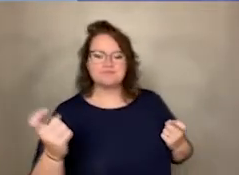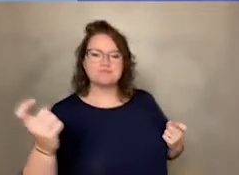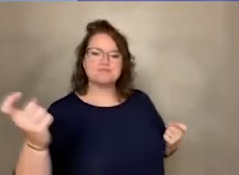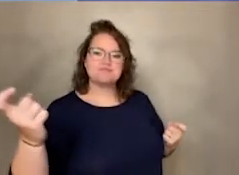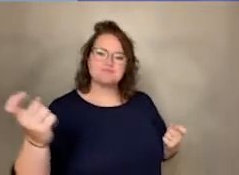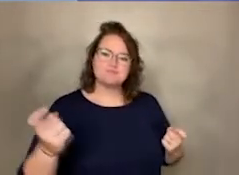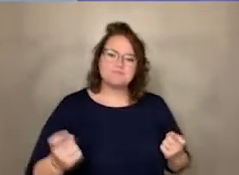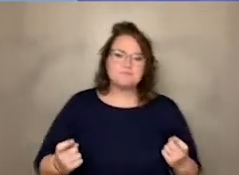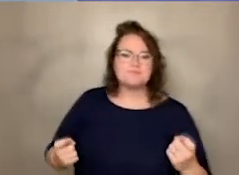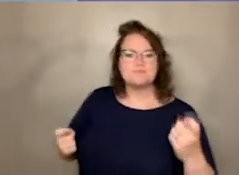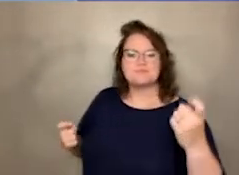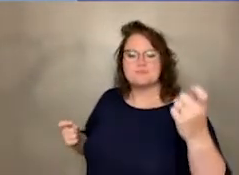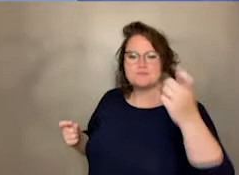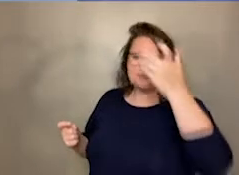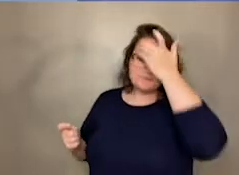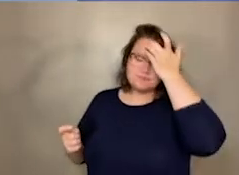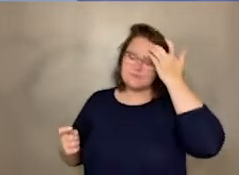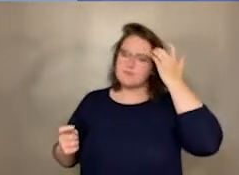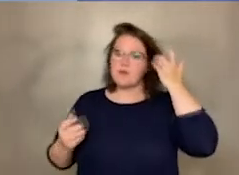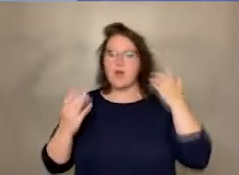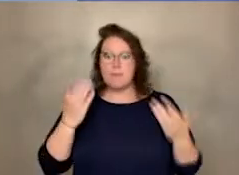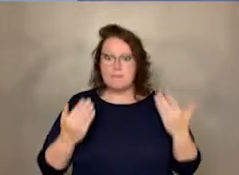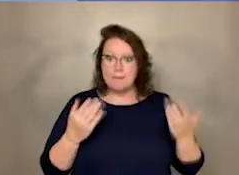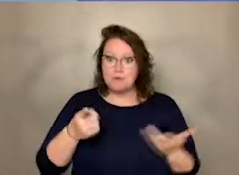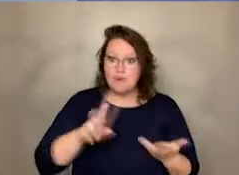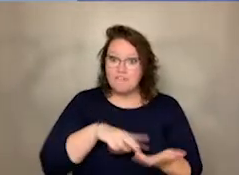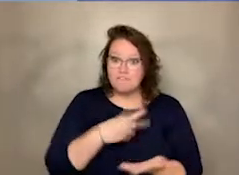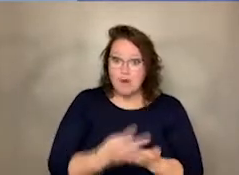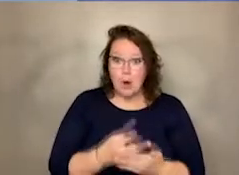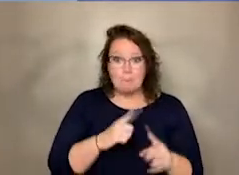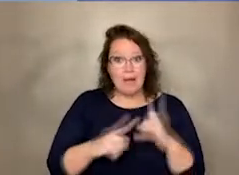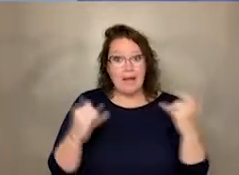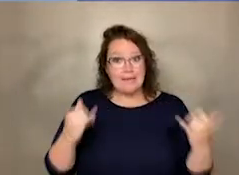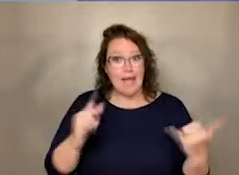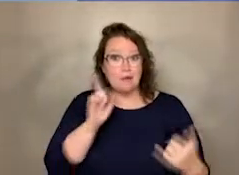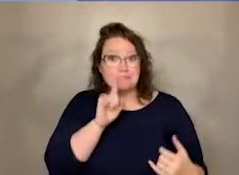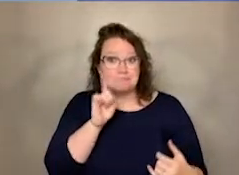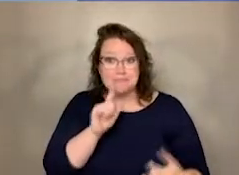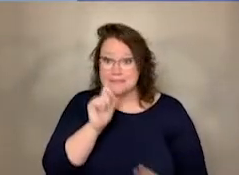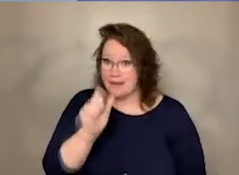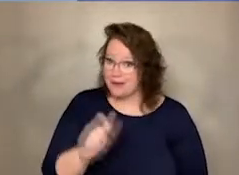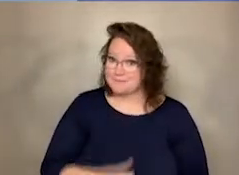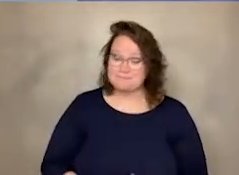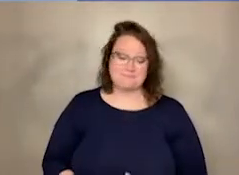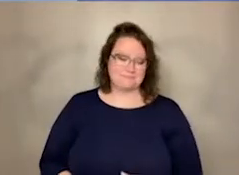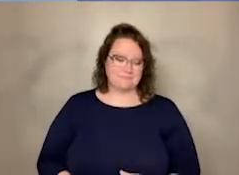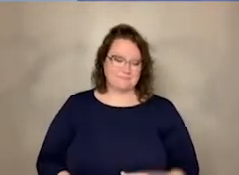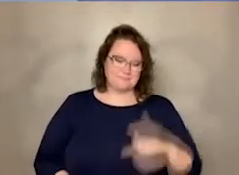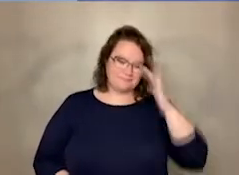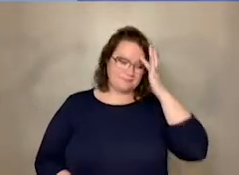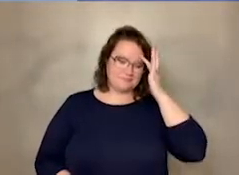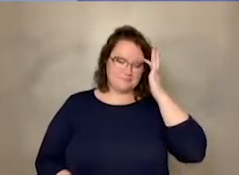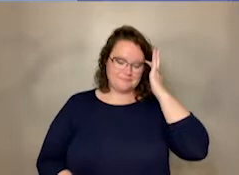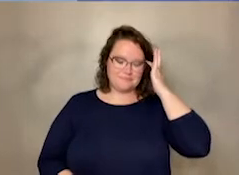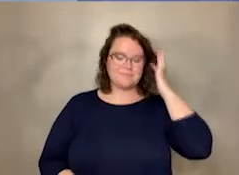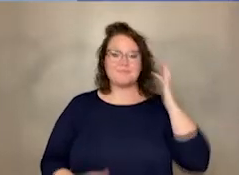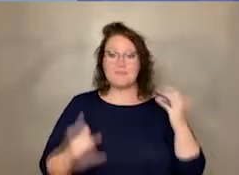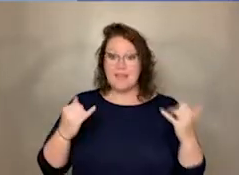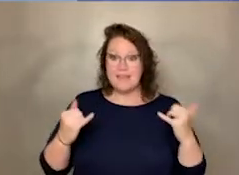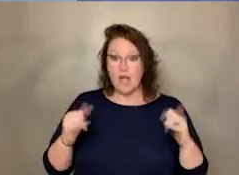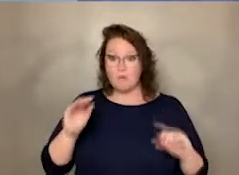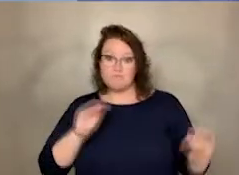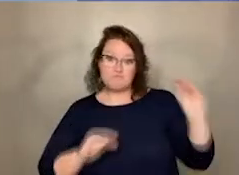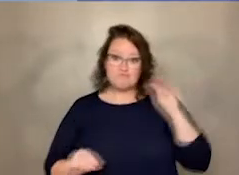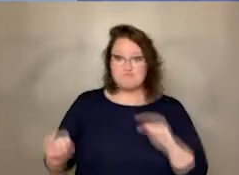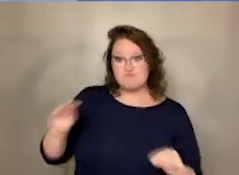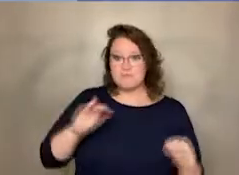Ice skating. Maybe you fall when you ice skate, but we're pretending we don't now. And I want you to shake your body